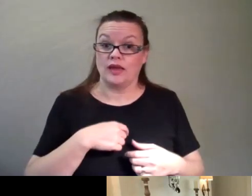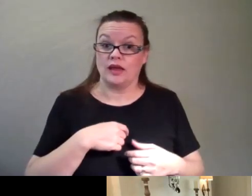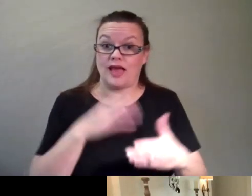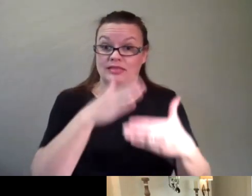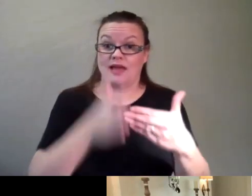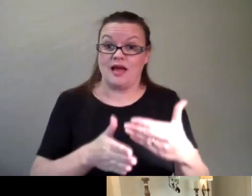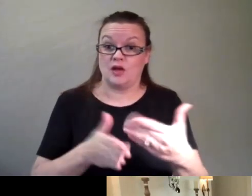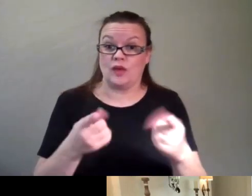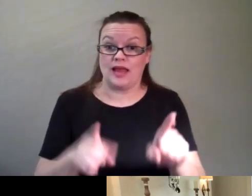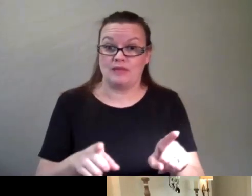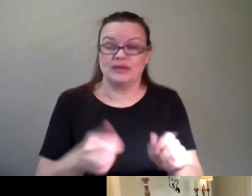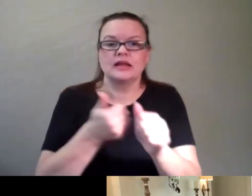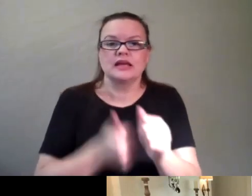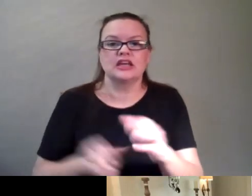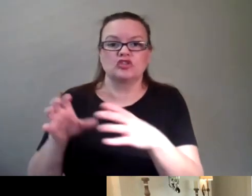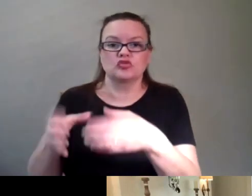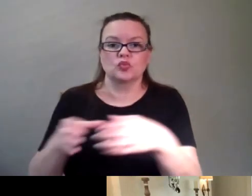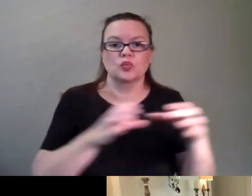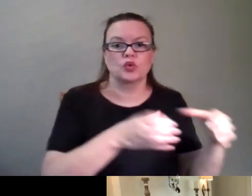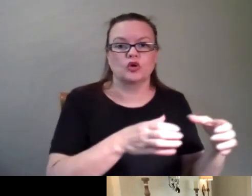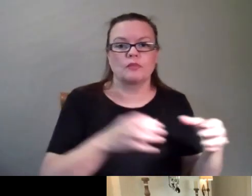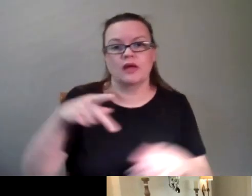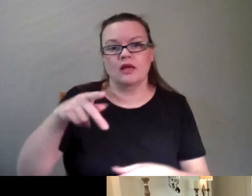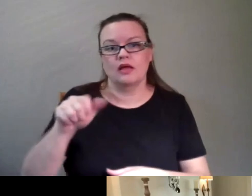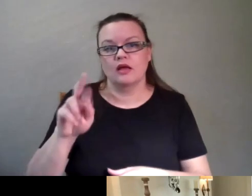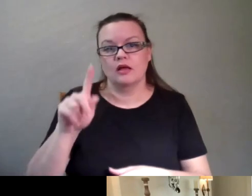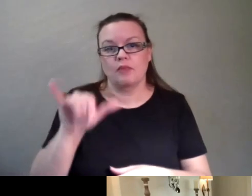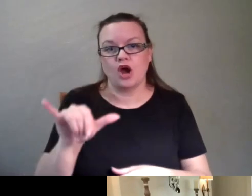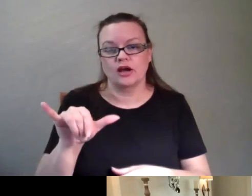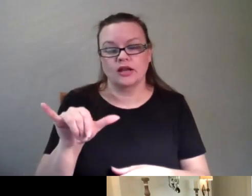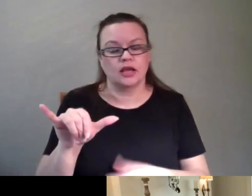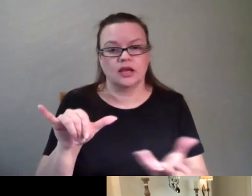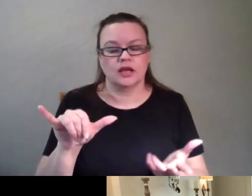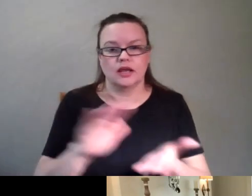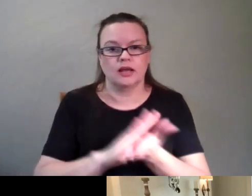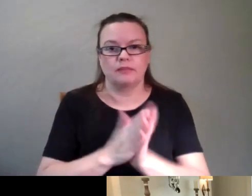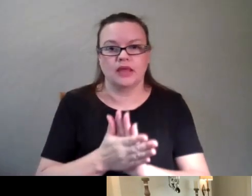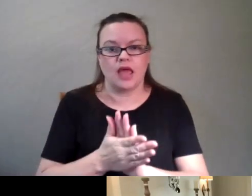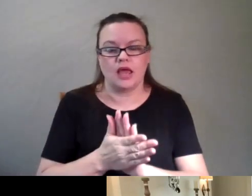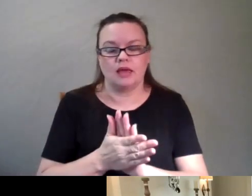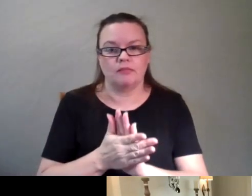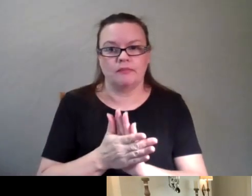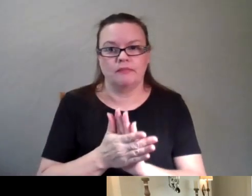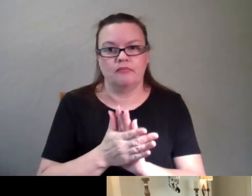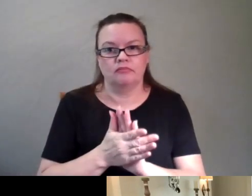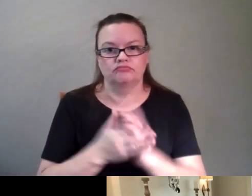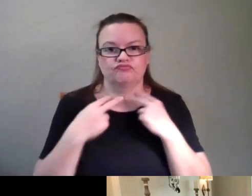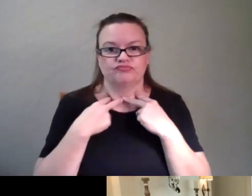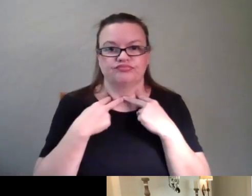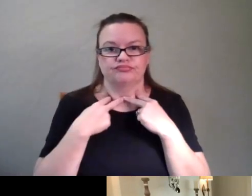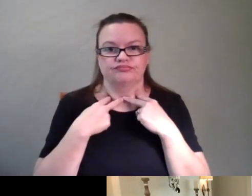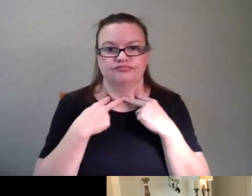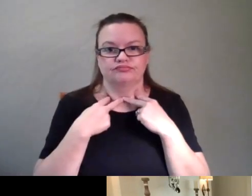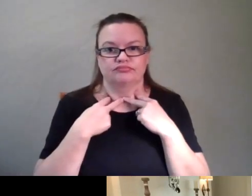kill the parties, both Democrat and Republican, in a very large way. If you look today, almost